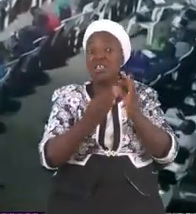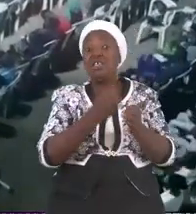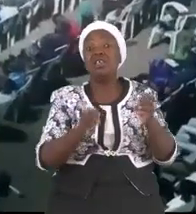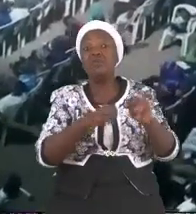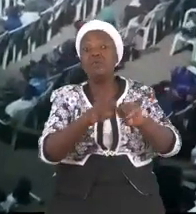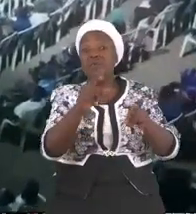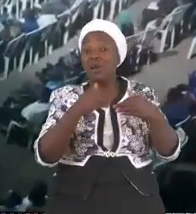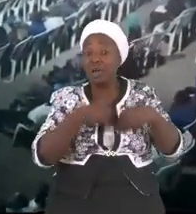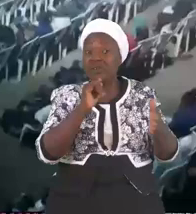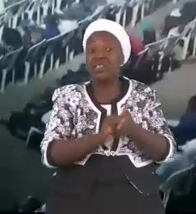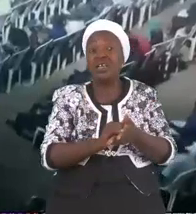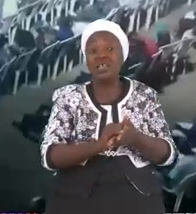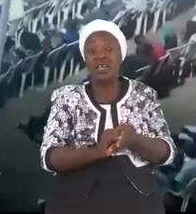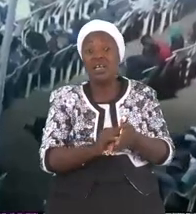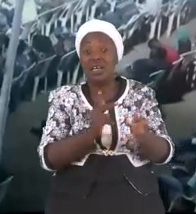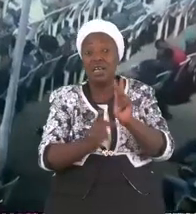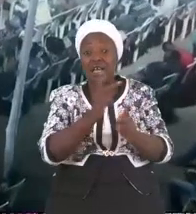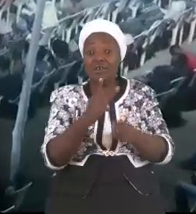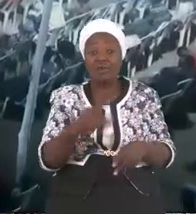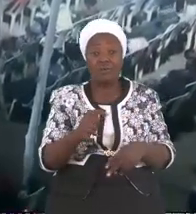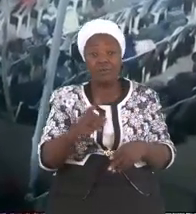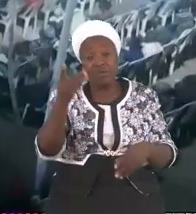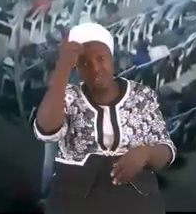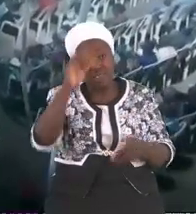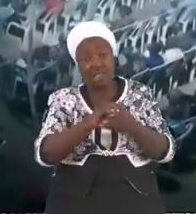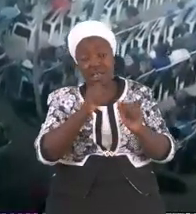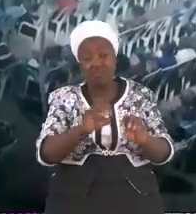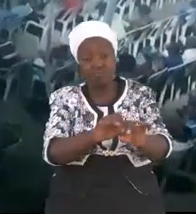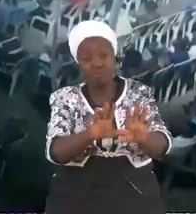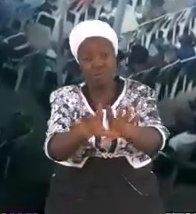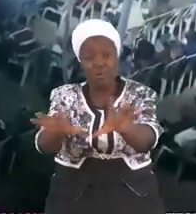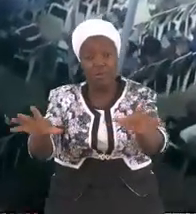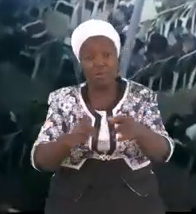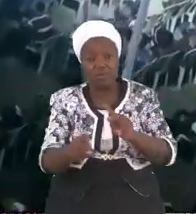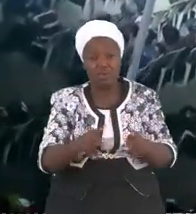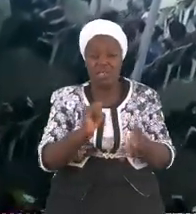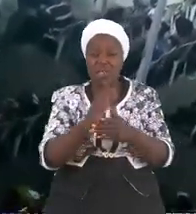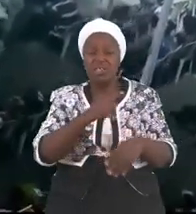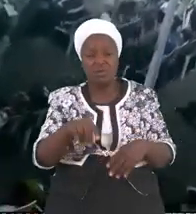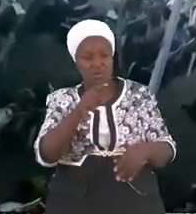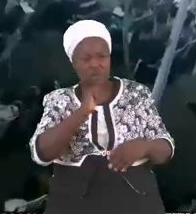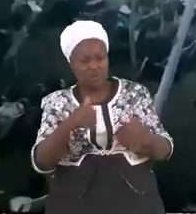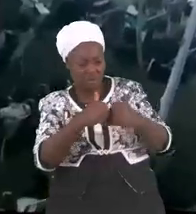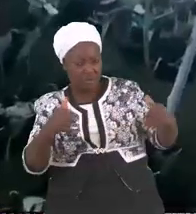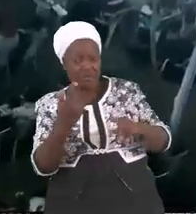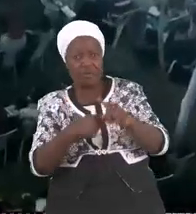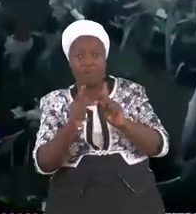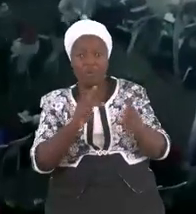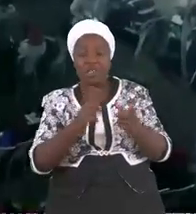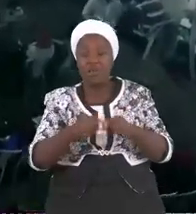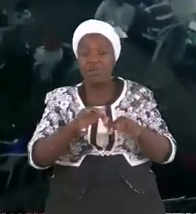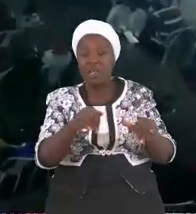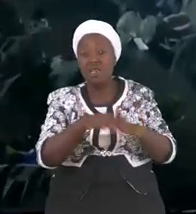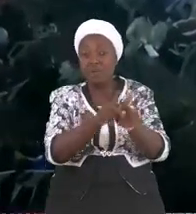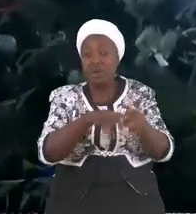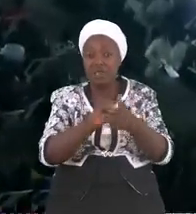could easily spread. And they said, you must be isolated and you must stay in a place. You can't touch people